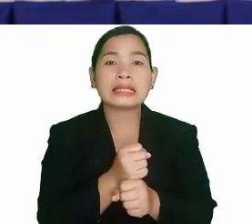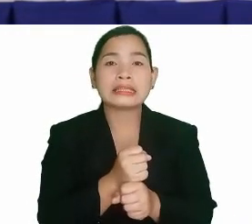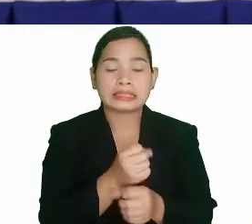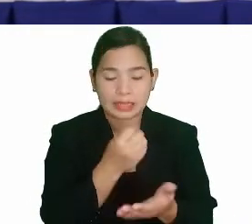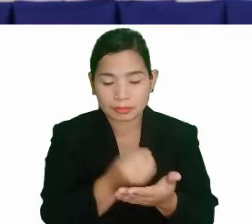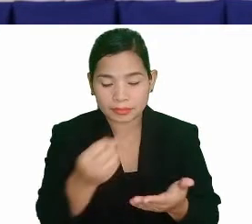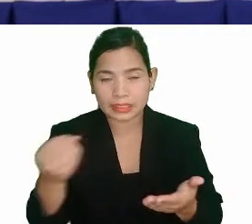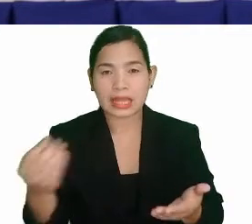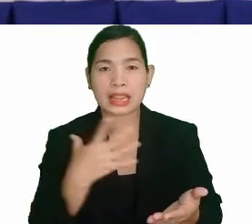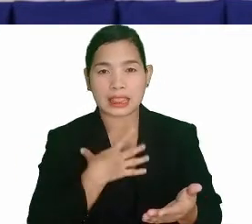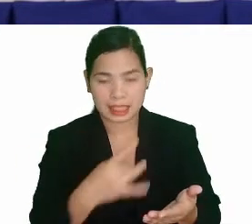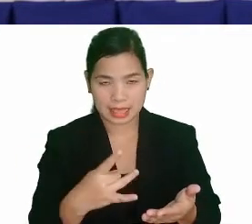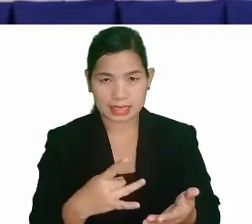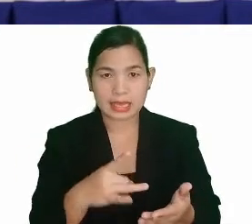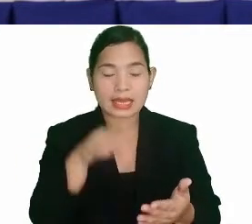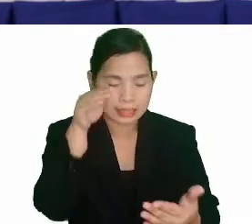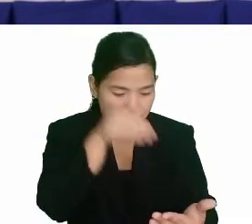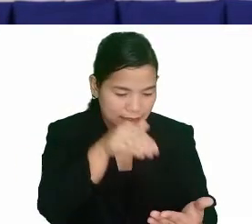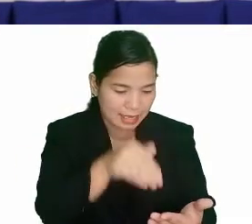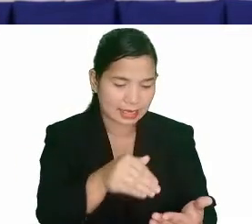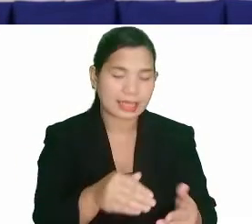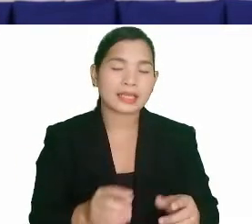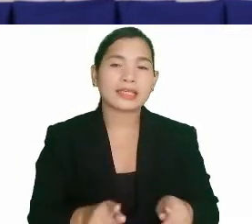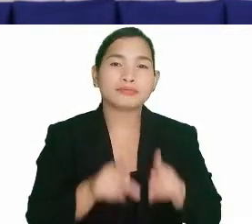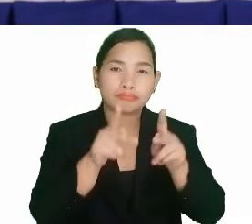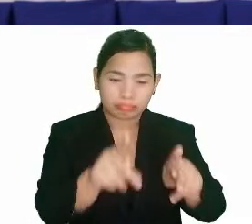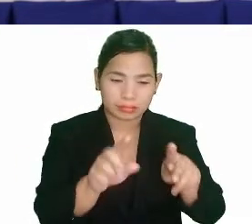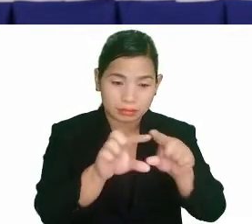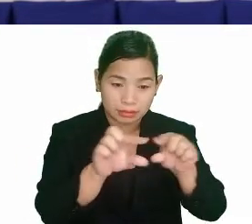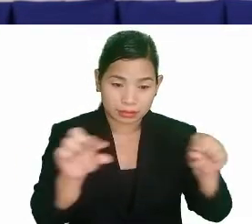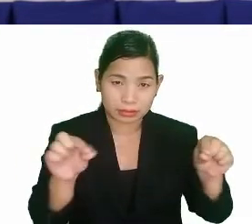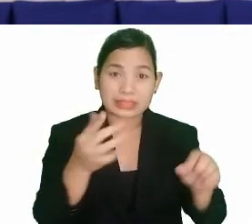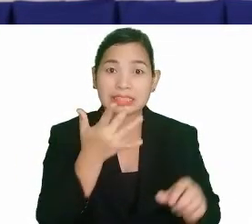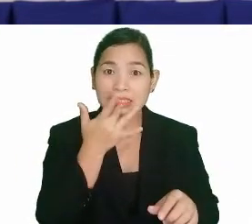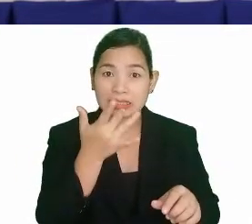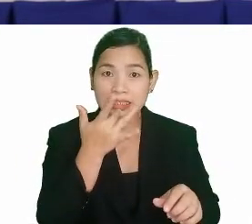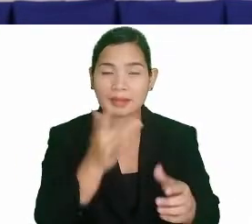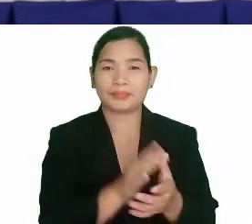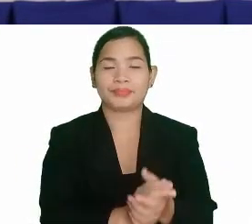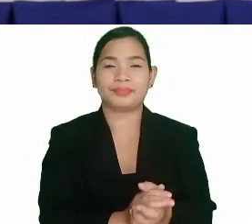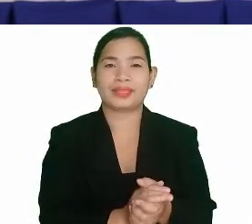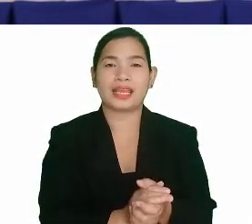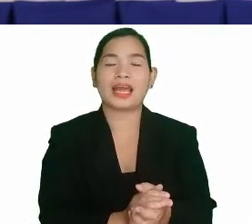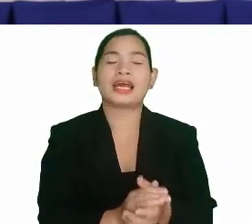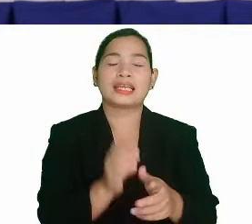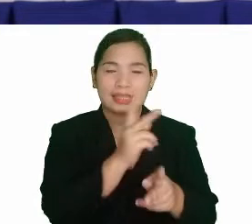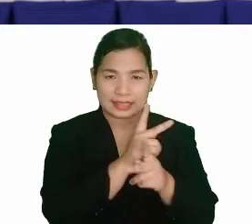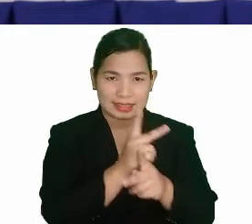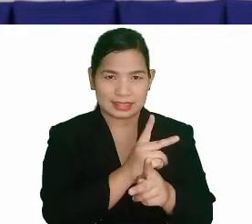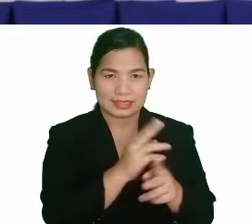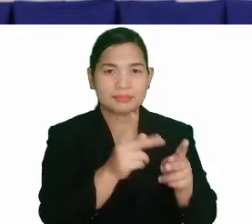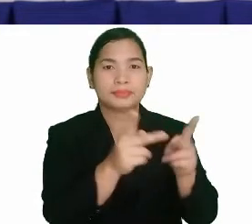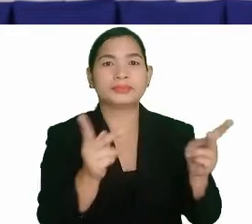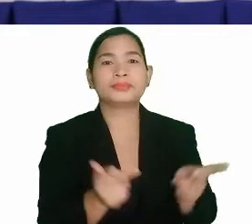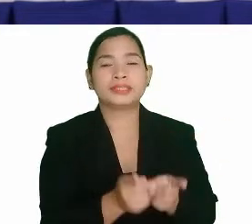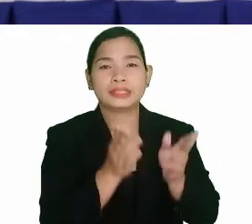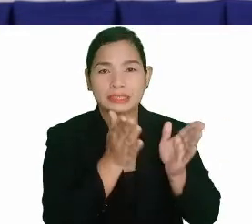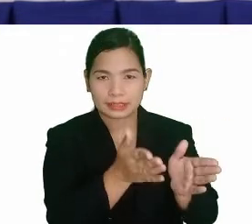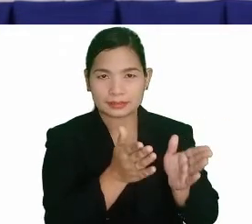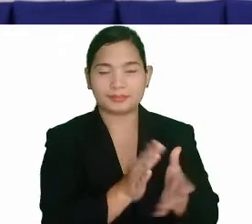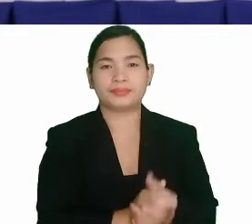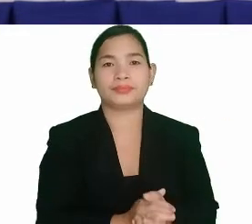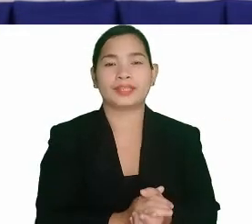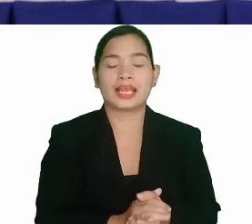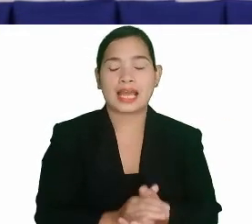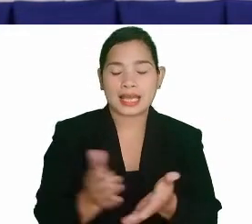and put it on the glass slide. You may drop small amount of water to keep it in place. Place